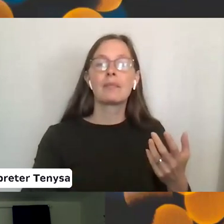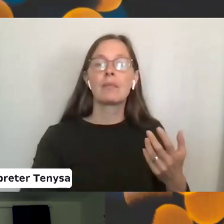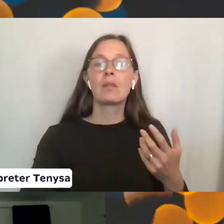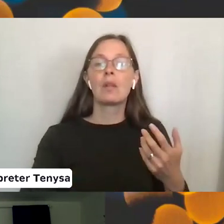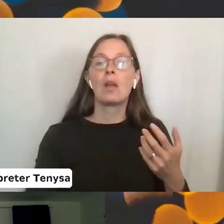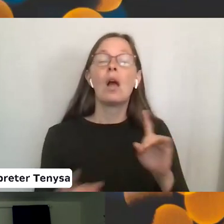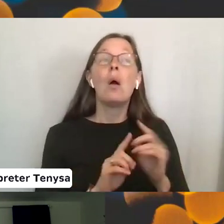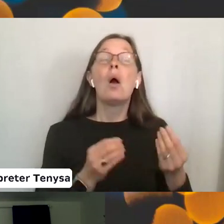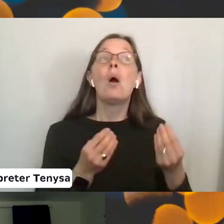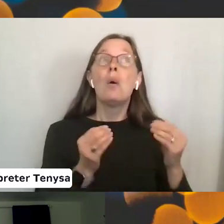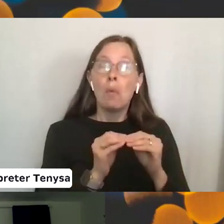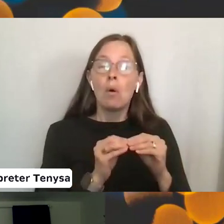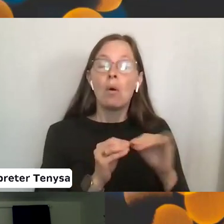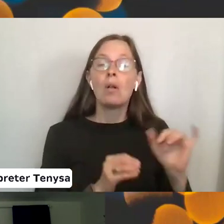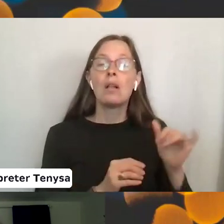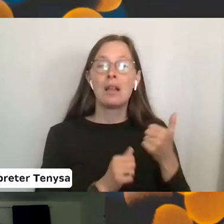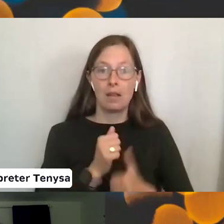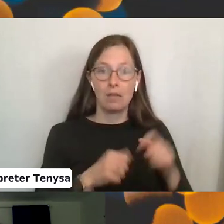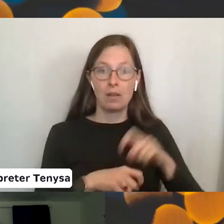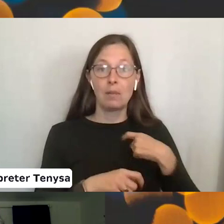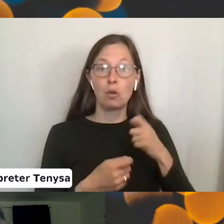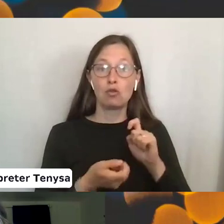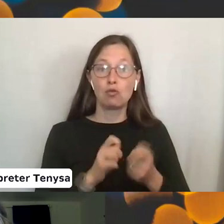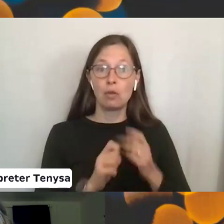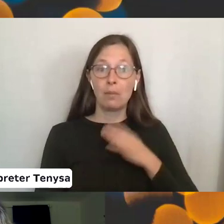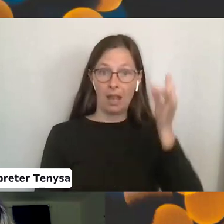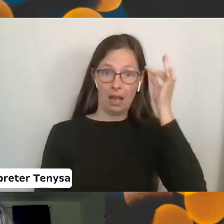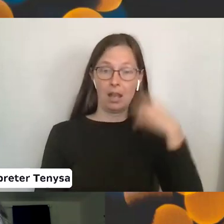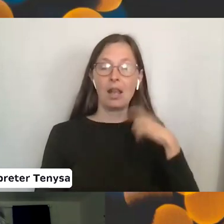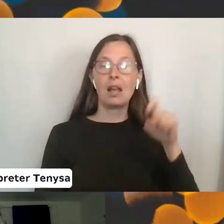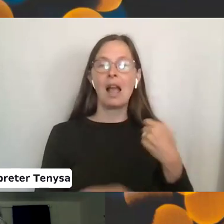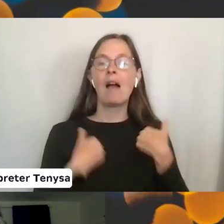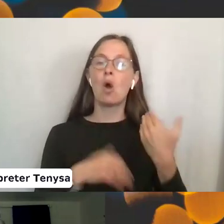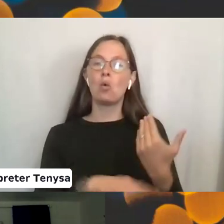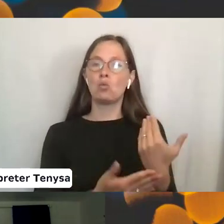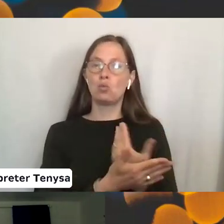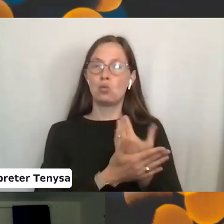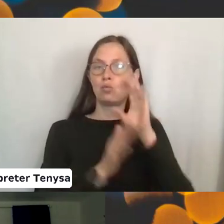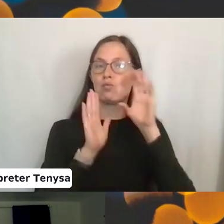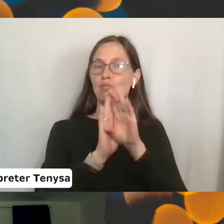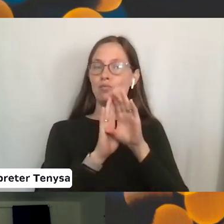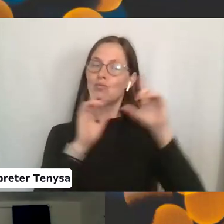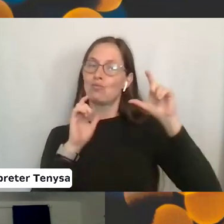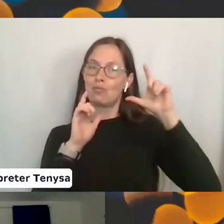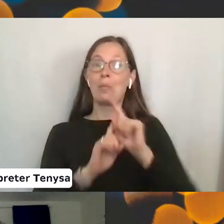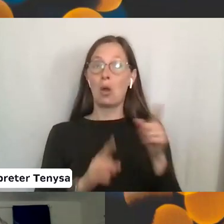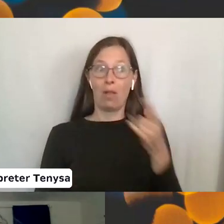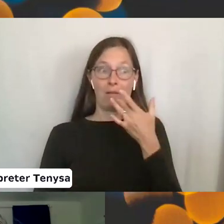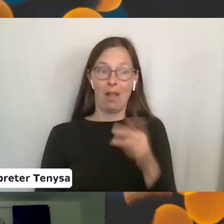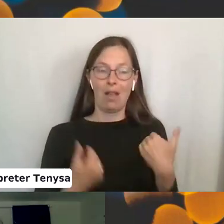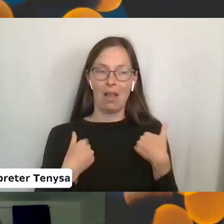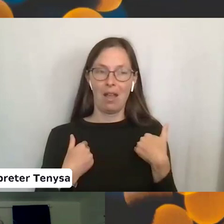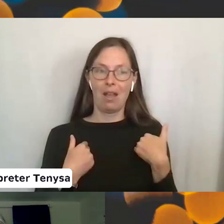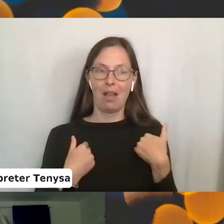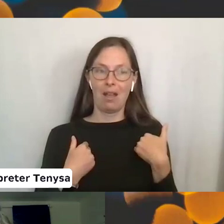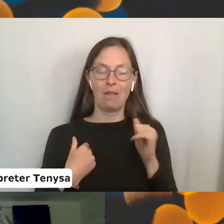more so is like every time I change my hair, I need to get new headshots. But you luckily have a very talented